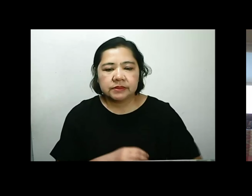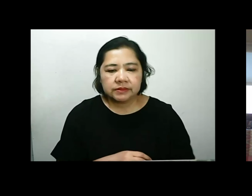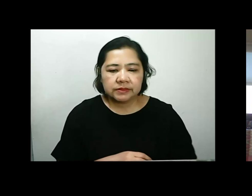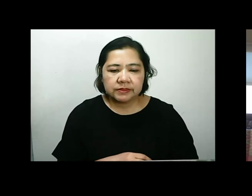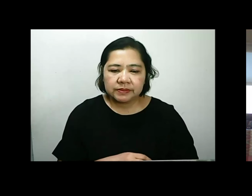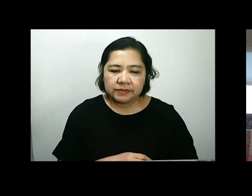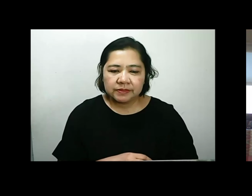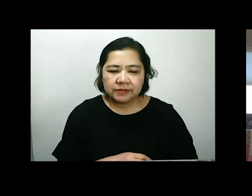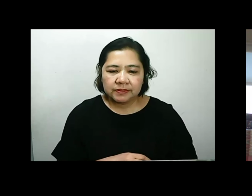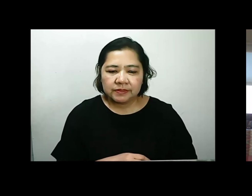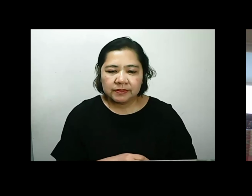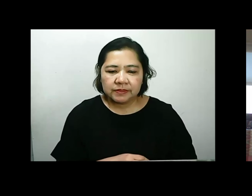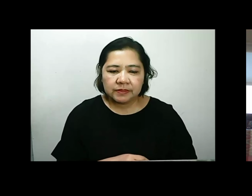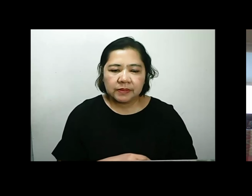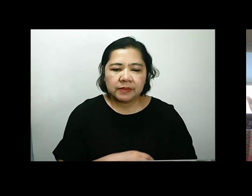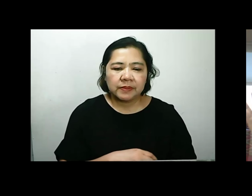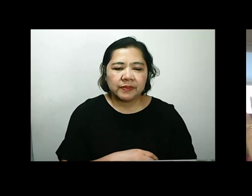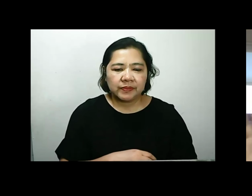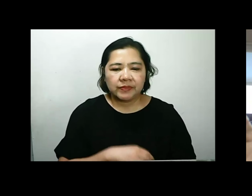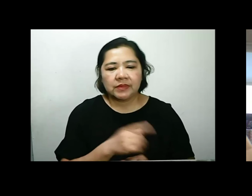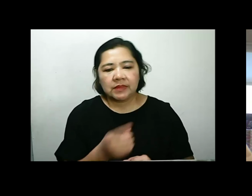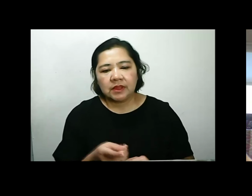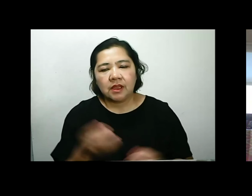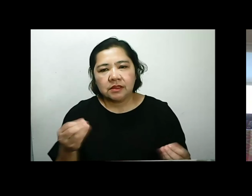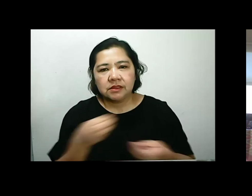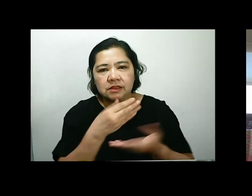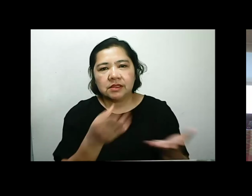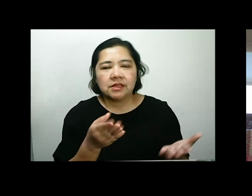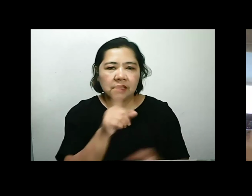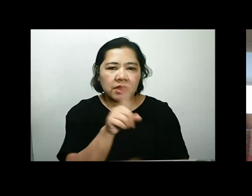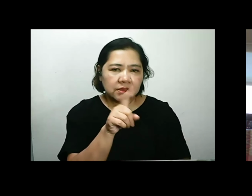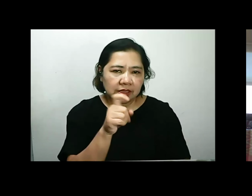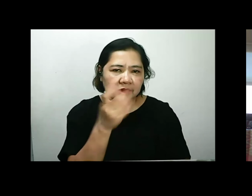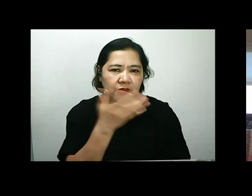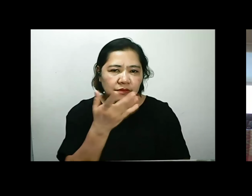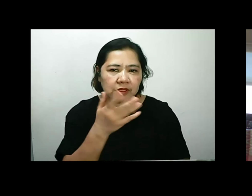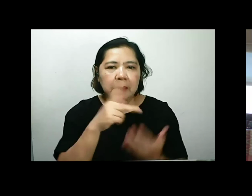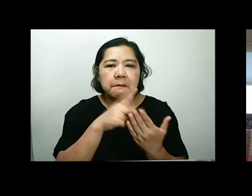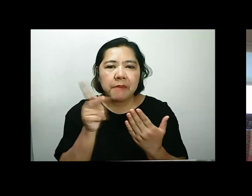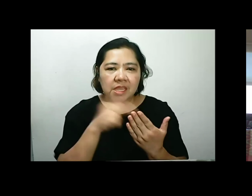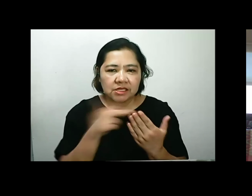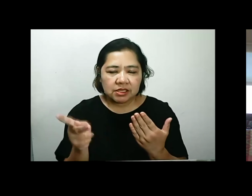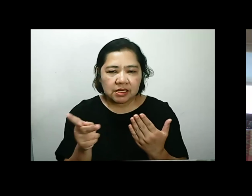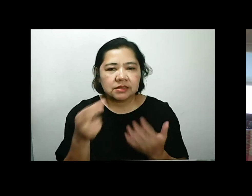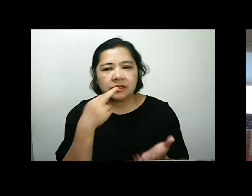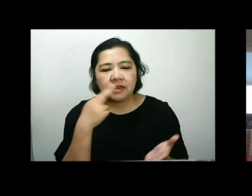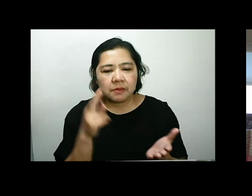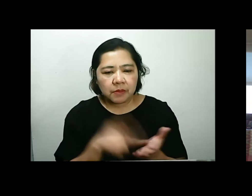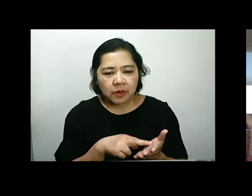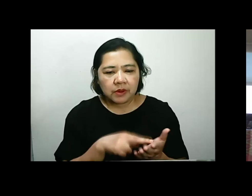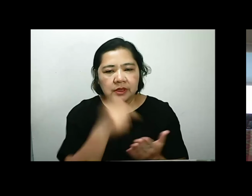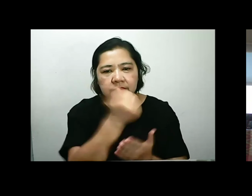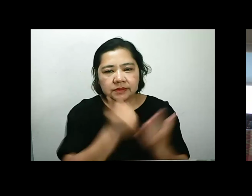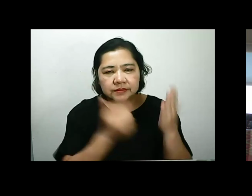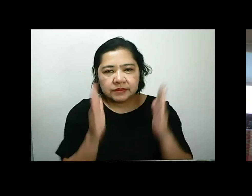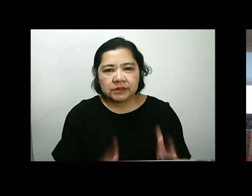so our artist here, and I gave our report, 150 pages, Josh. And the artist just